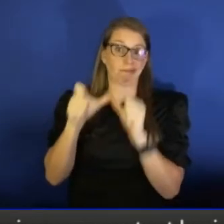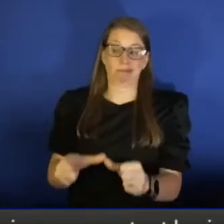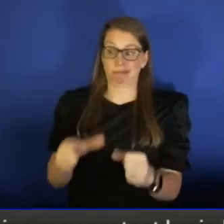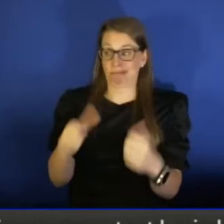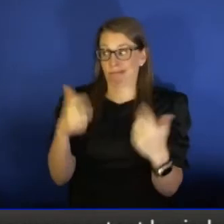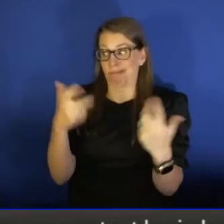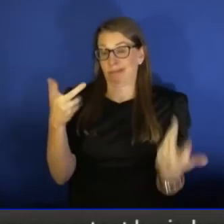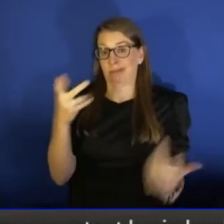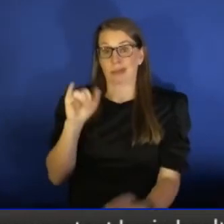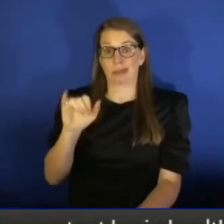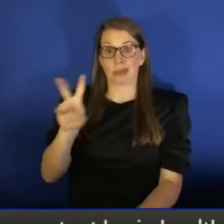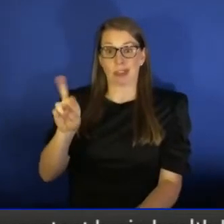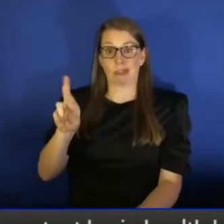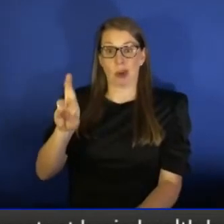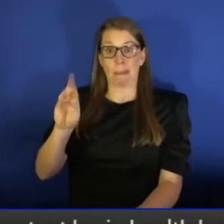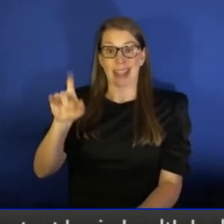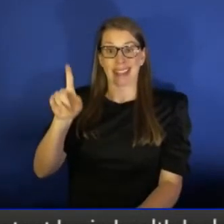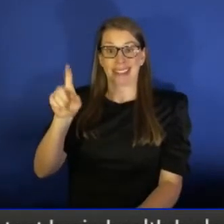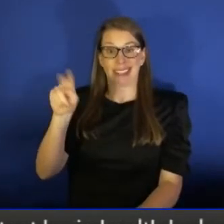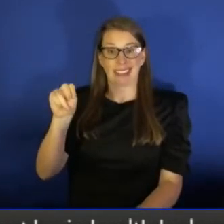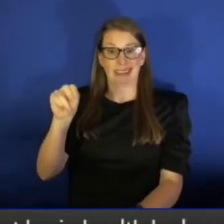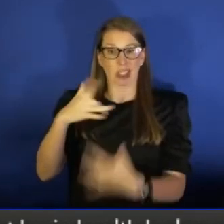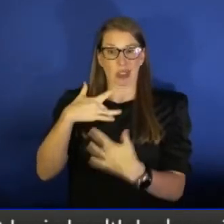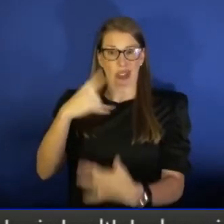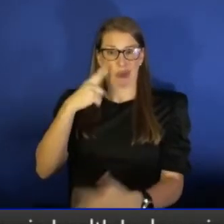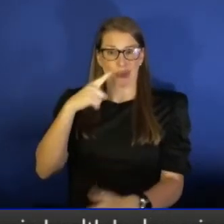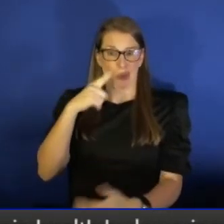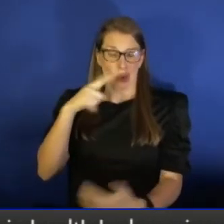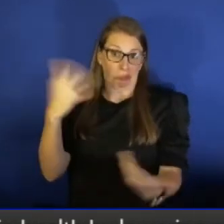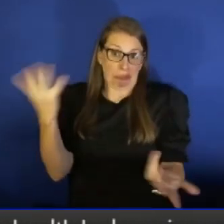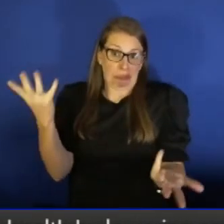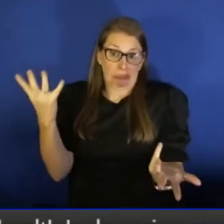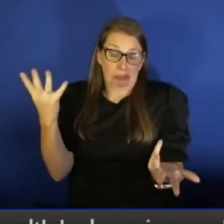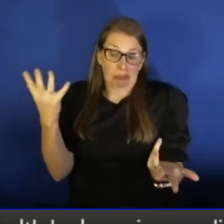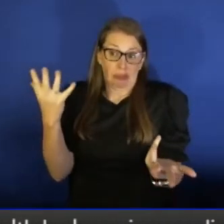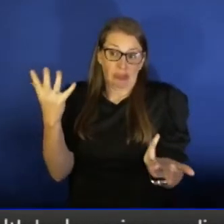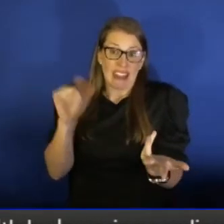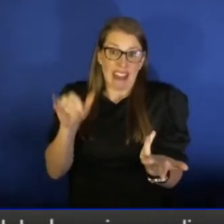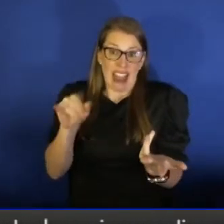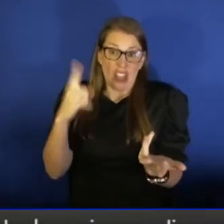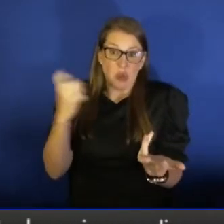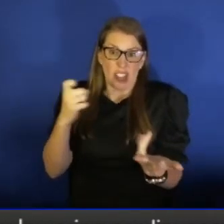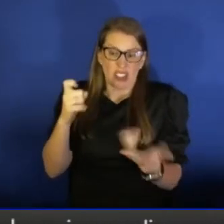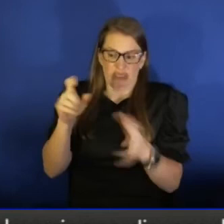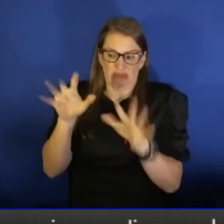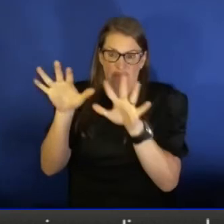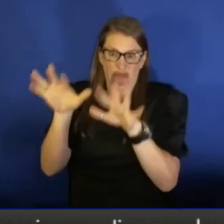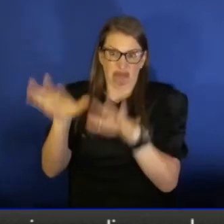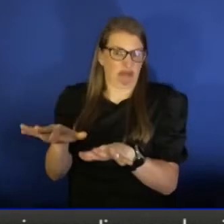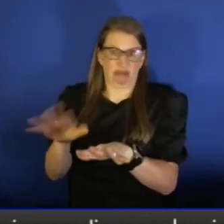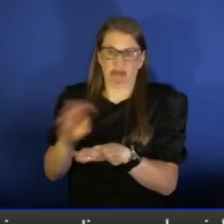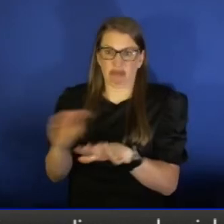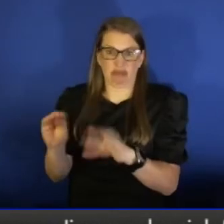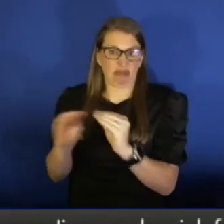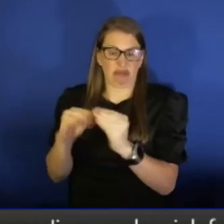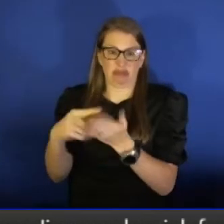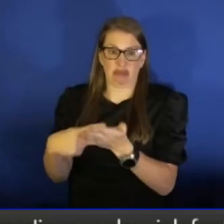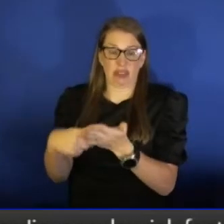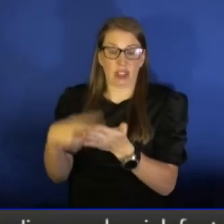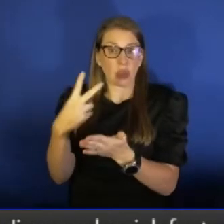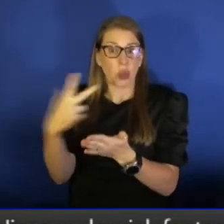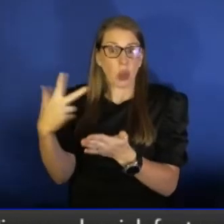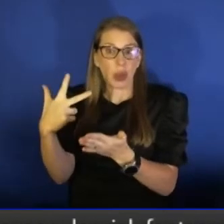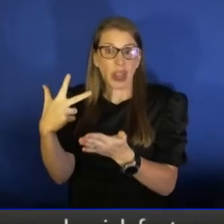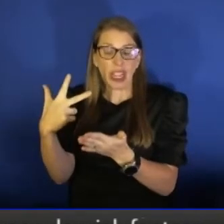ivermectin's trending about. Again, that question has really been laid to rest right now with 2 or 3 very good quality